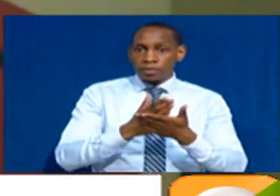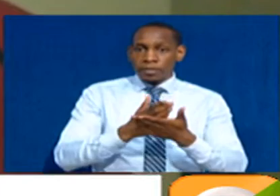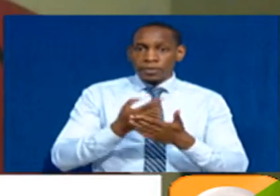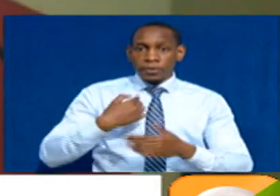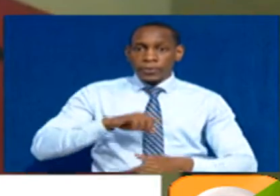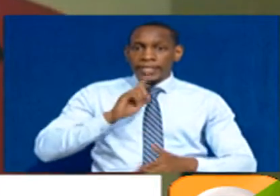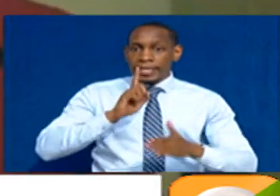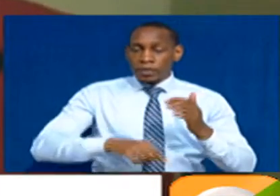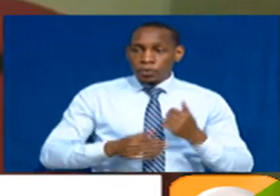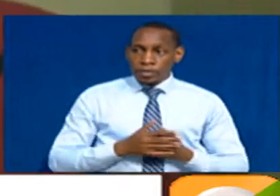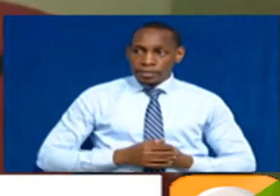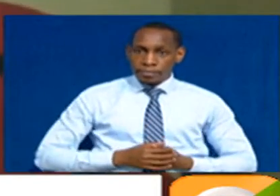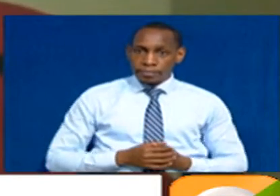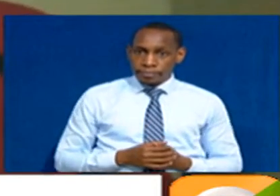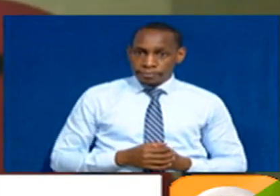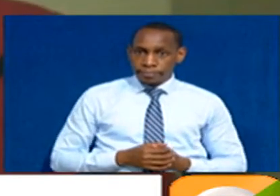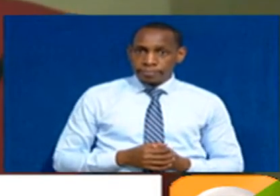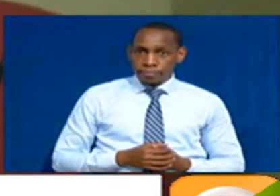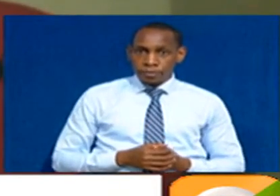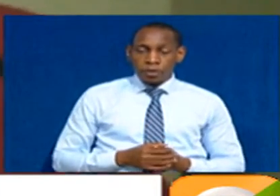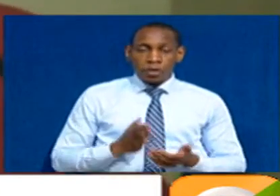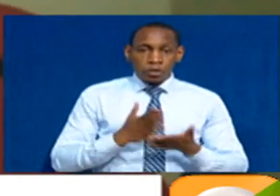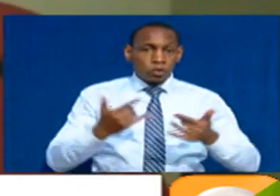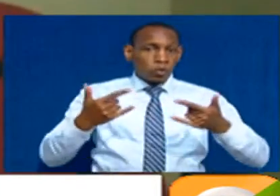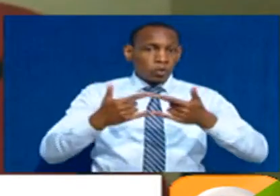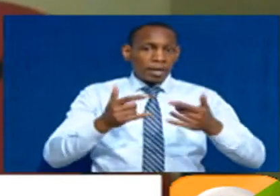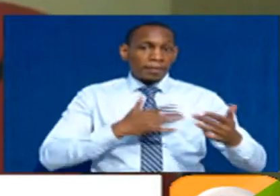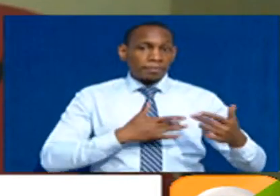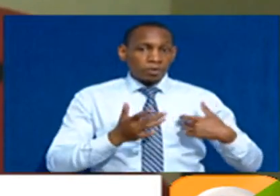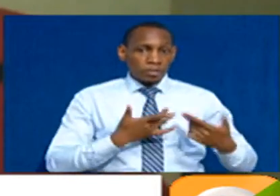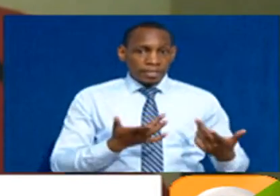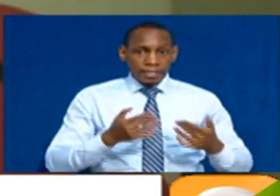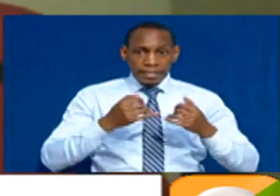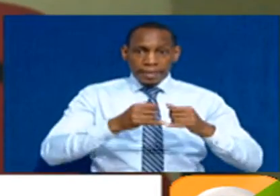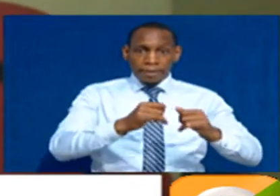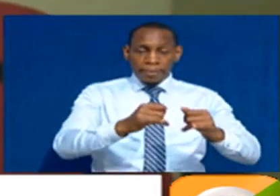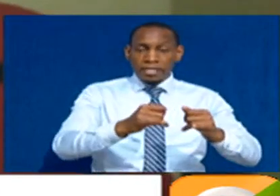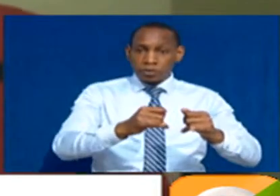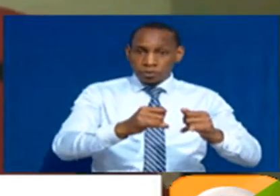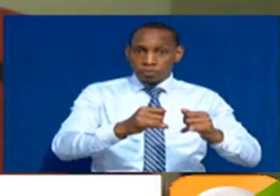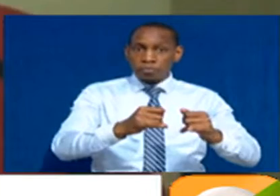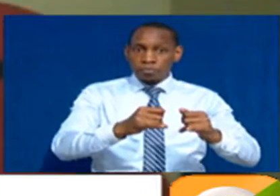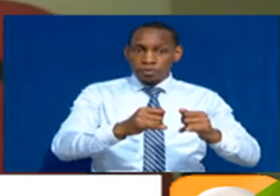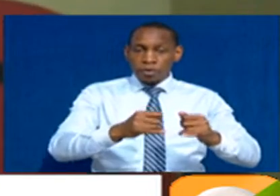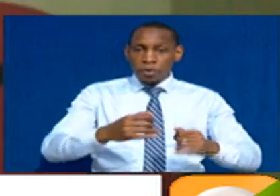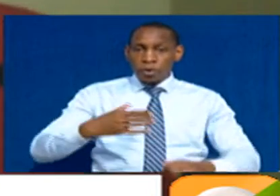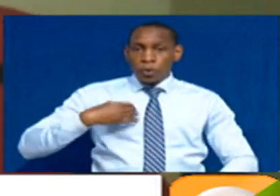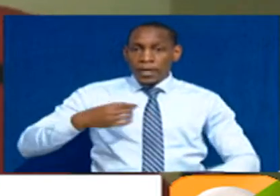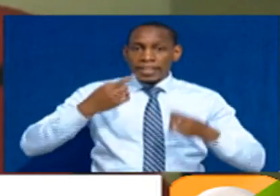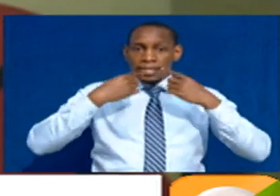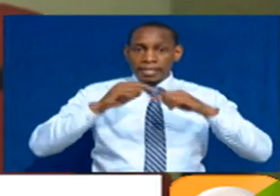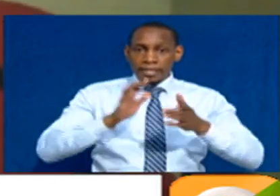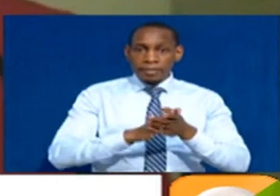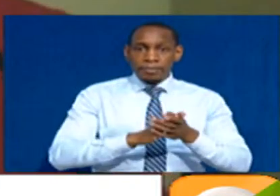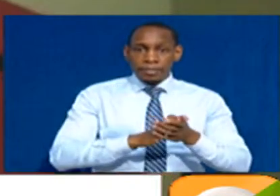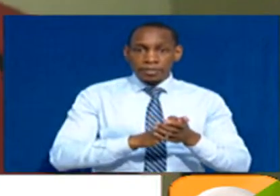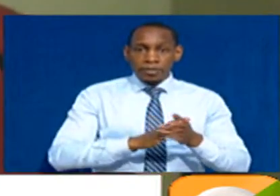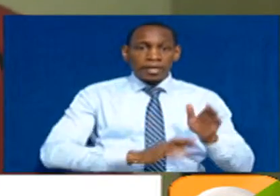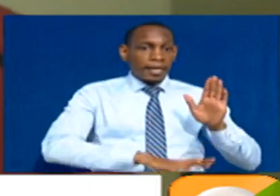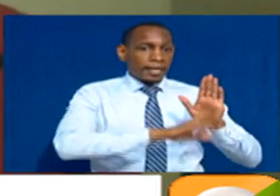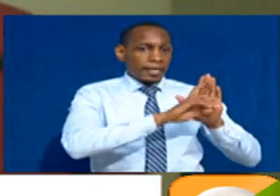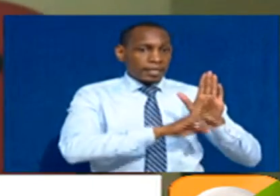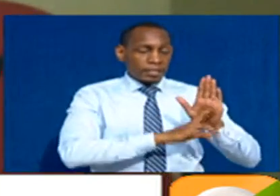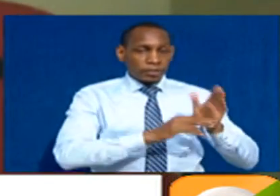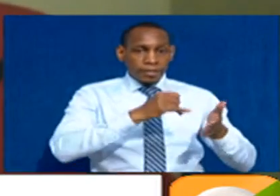we are saying is that there have been gaps in regard to the implementation of the wealth declaration provisions